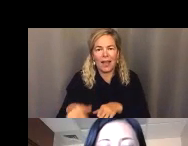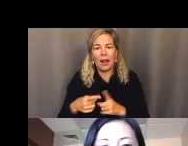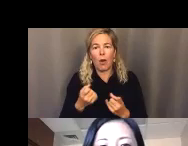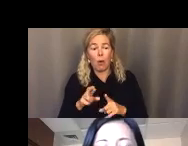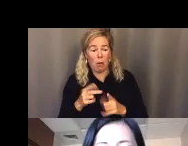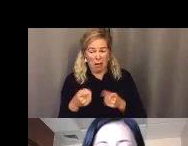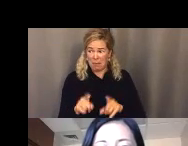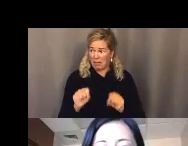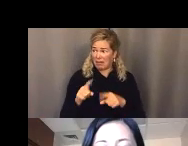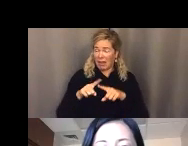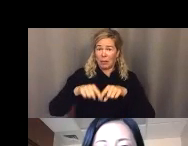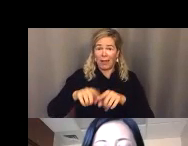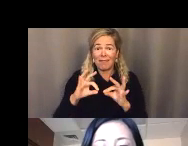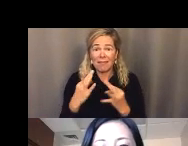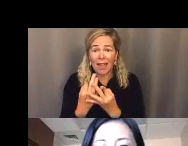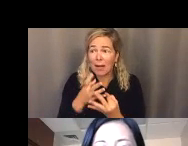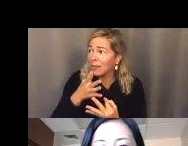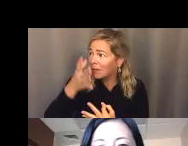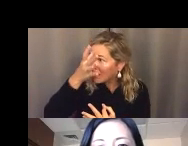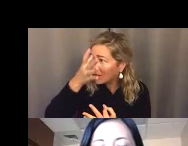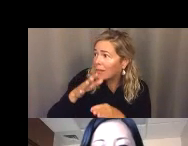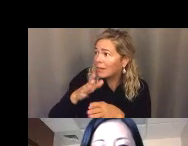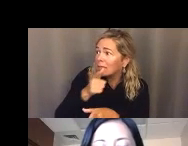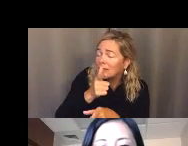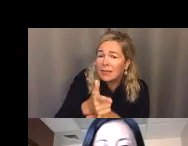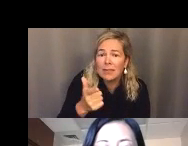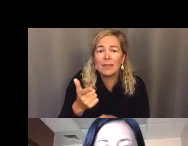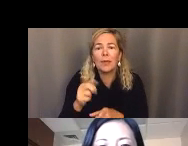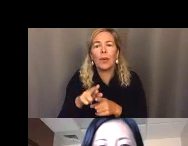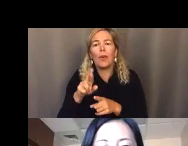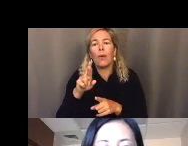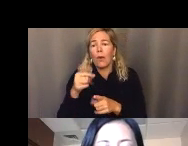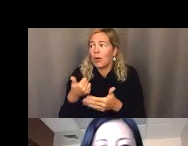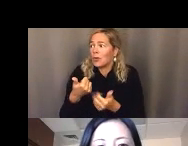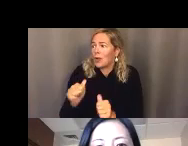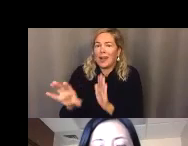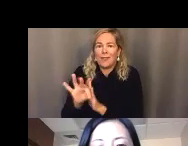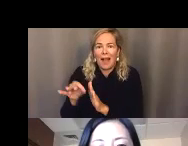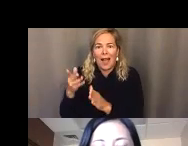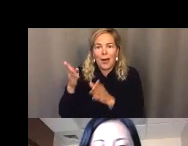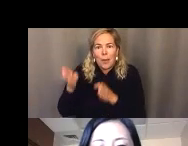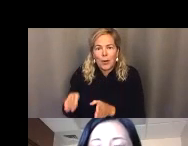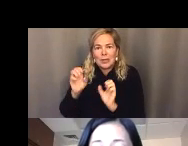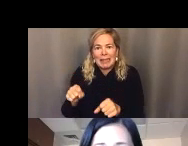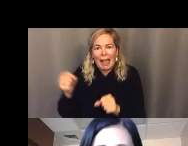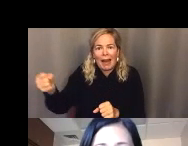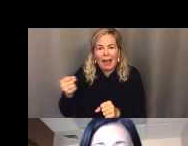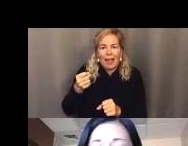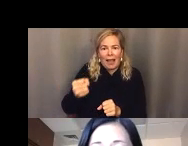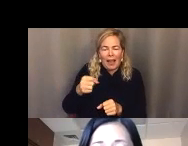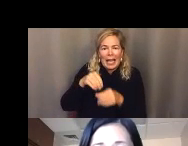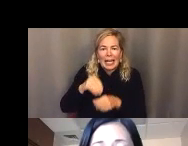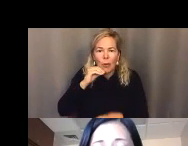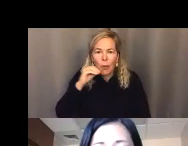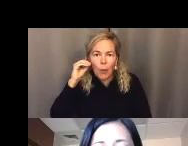caregiving, reducing my current effort, finding an in-home caregiver, trying to find a student or a tutor, trying to